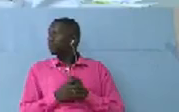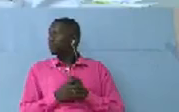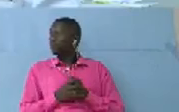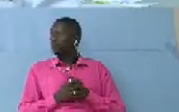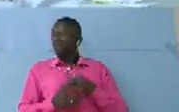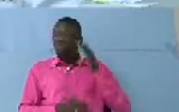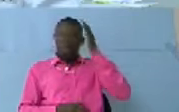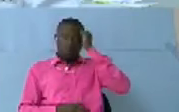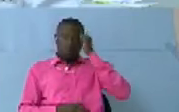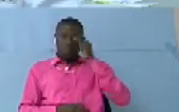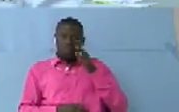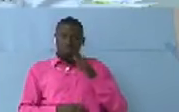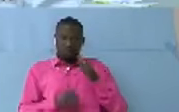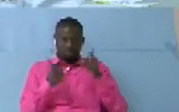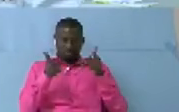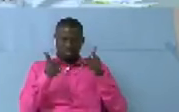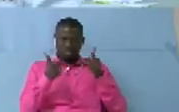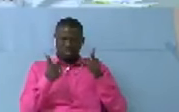hope that is working.